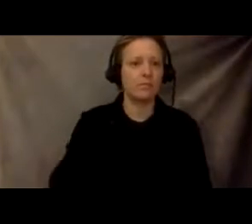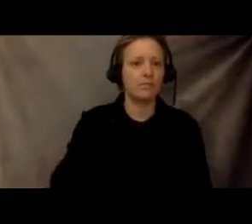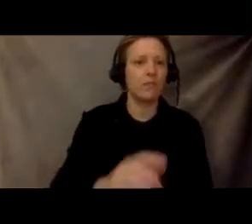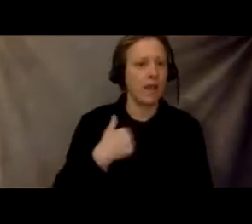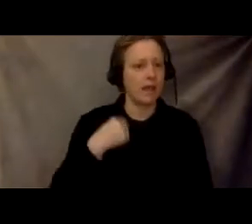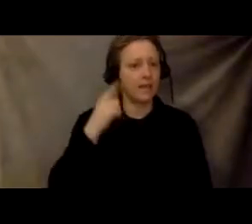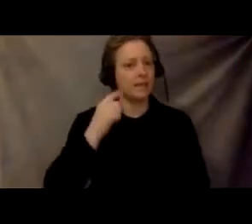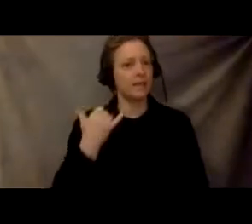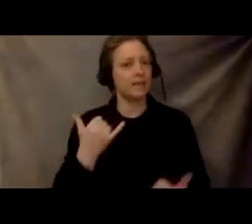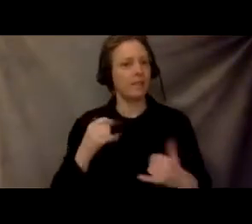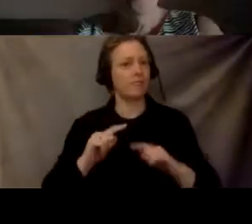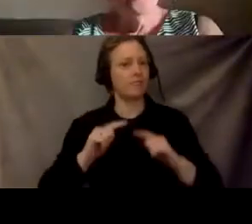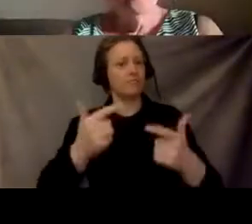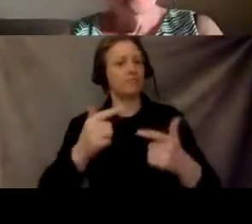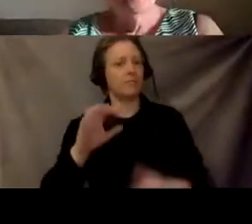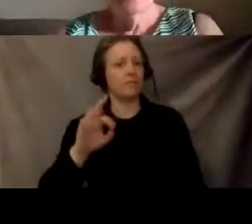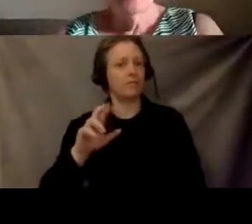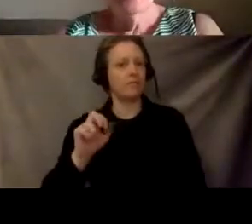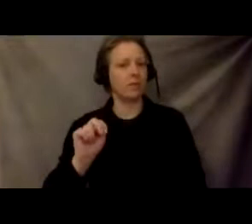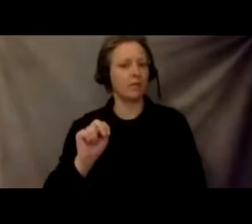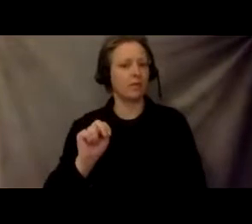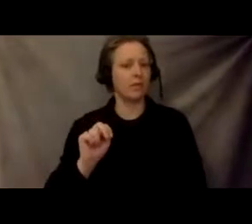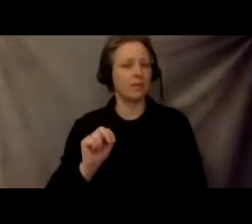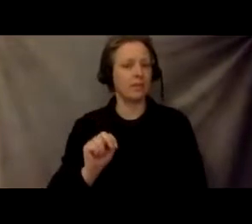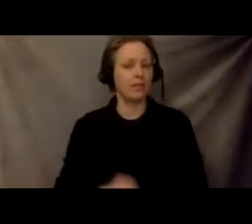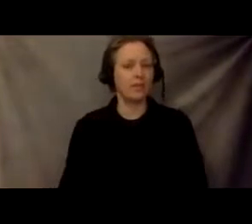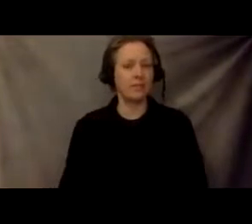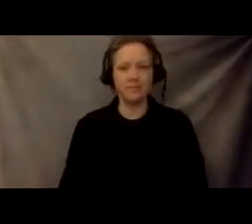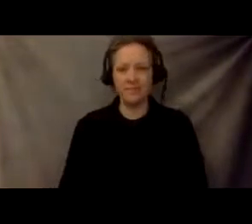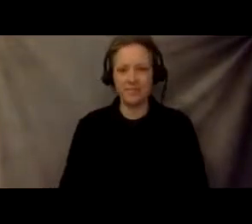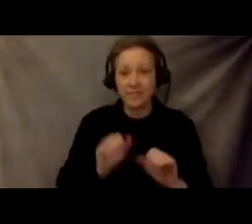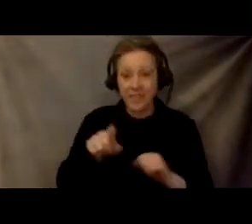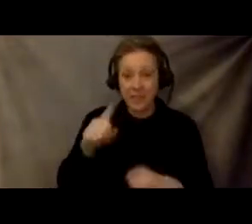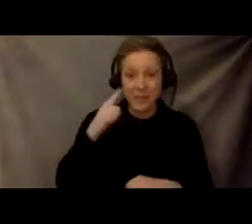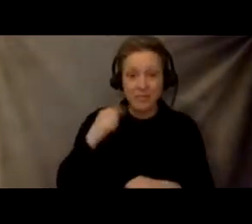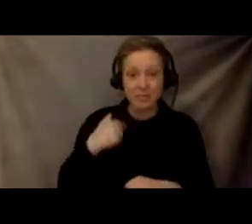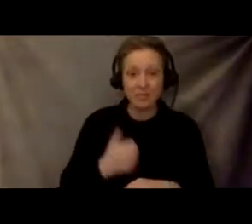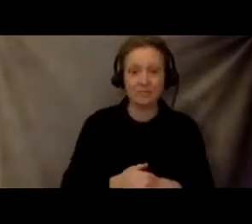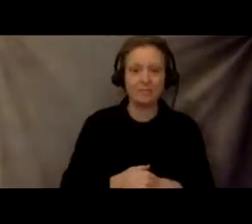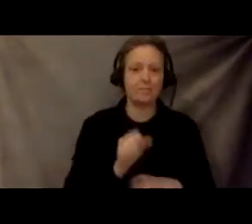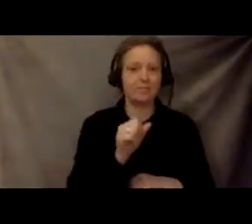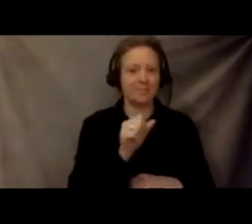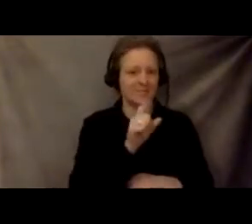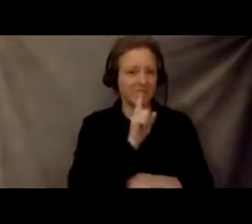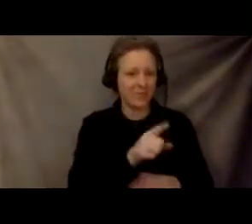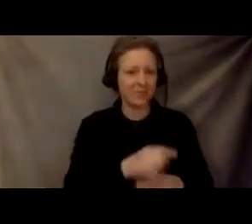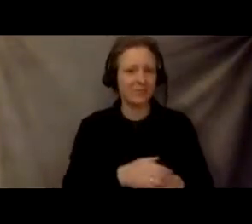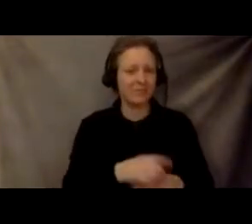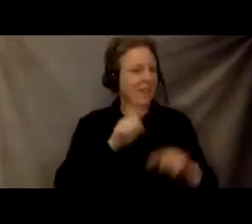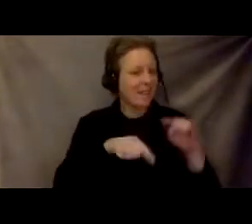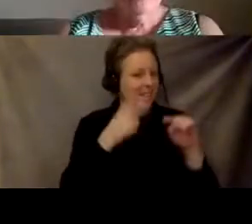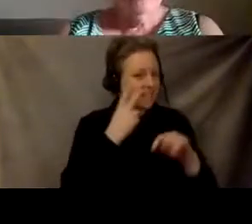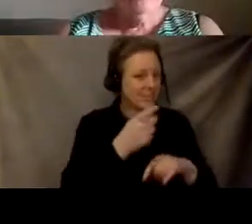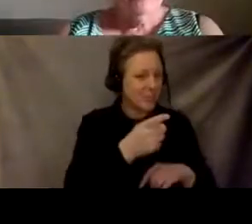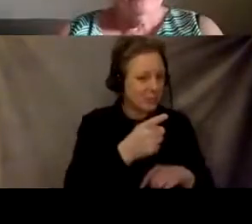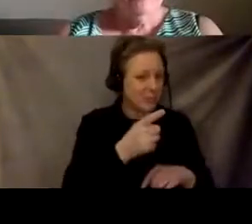I was going to say, oh. How you doing? Hear me? Sure. Can't see you, but I hear you. Okay.